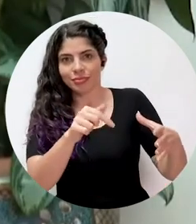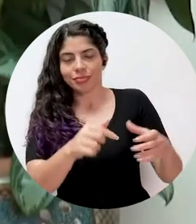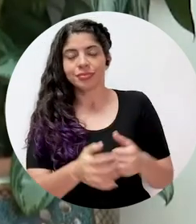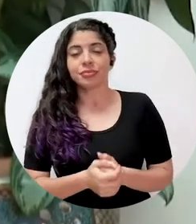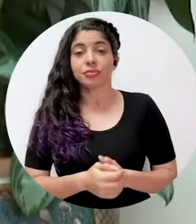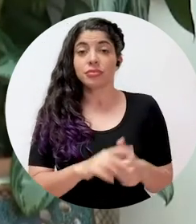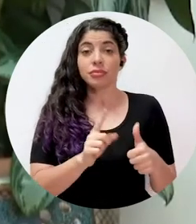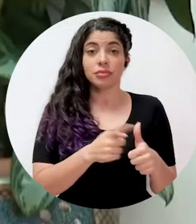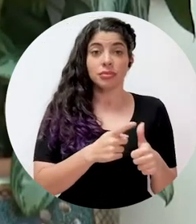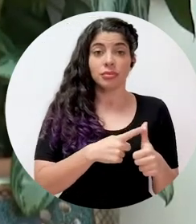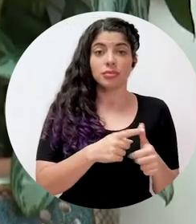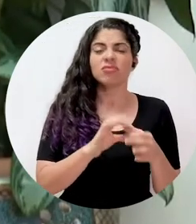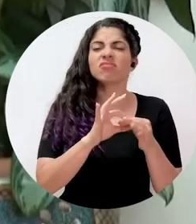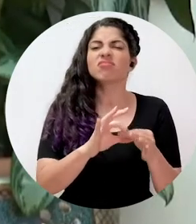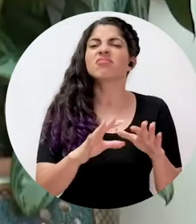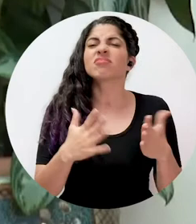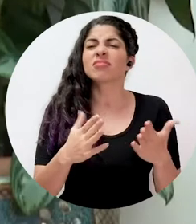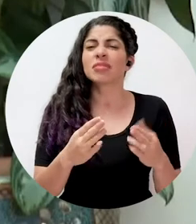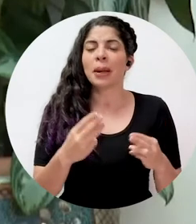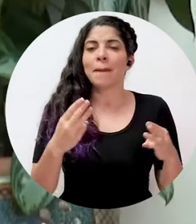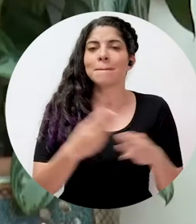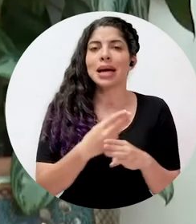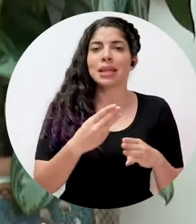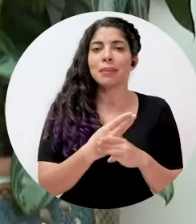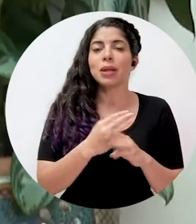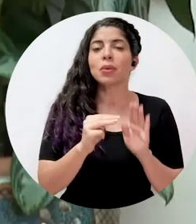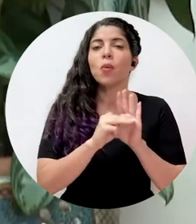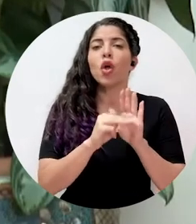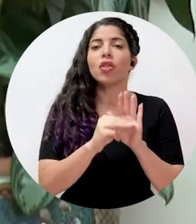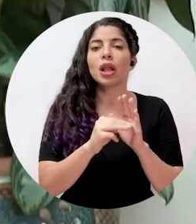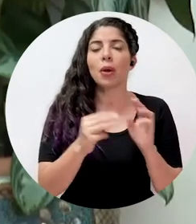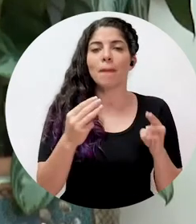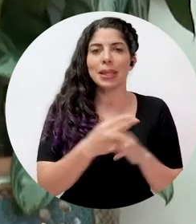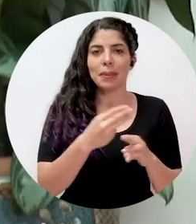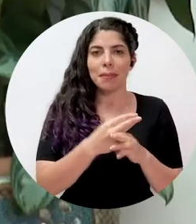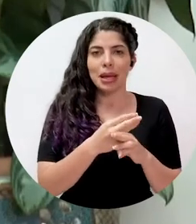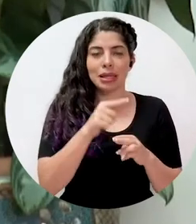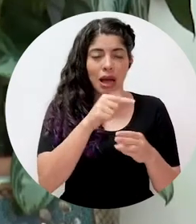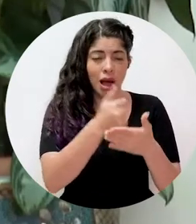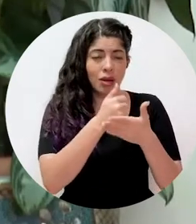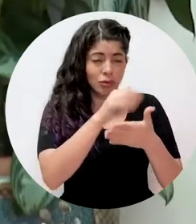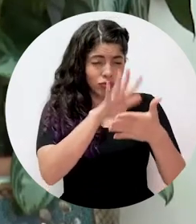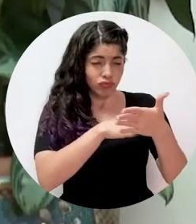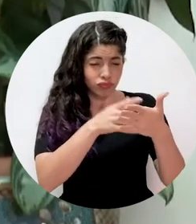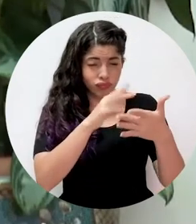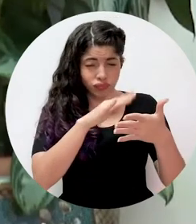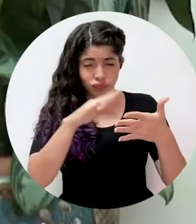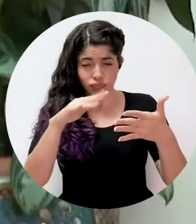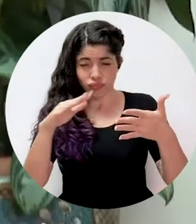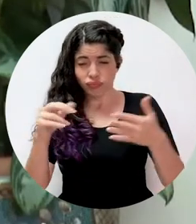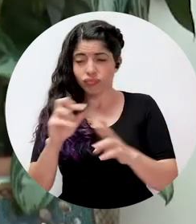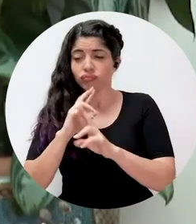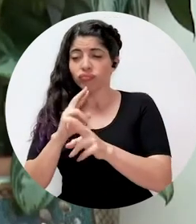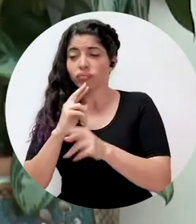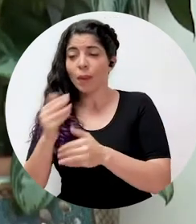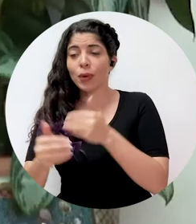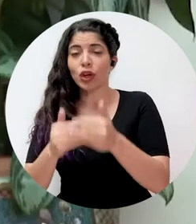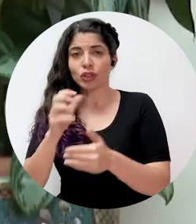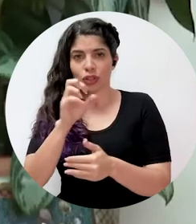repository. One has to do with the mathematical models on the process of the disease in Costa